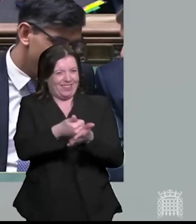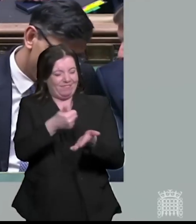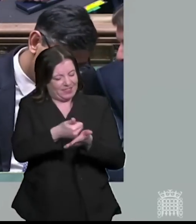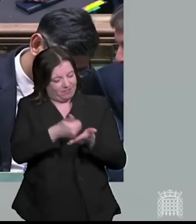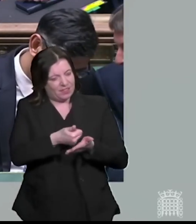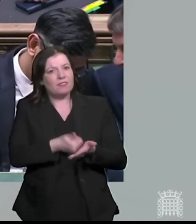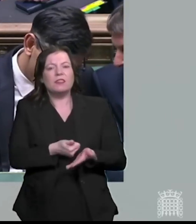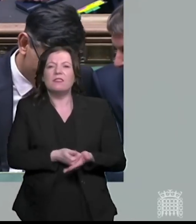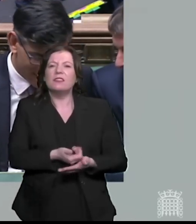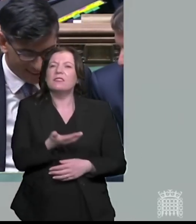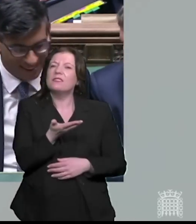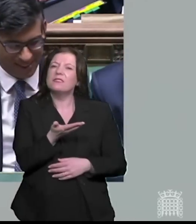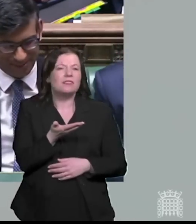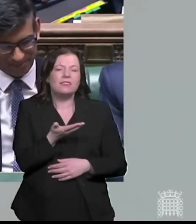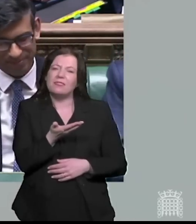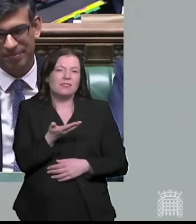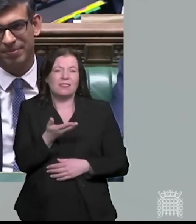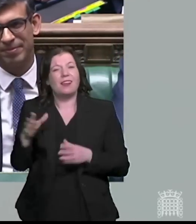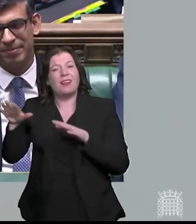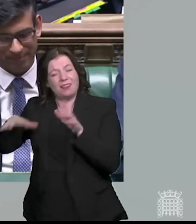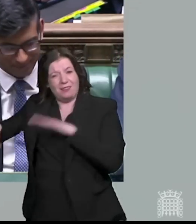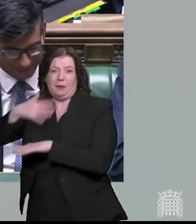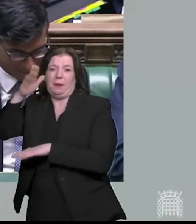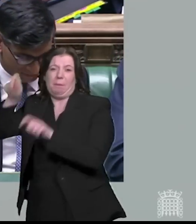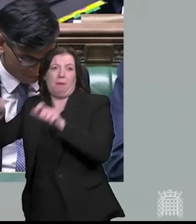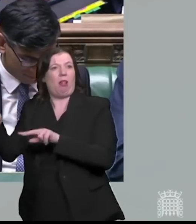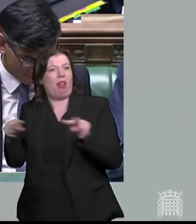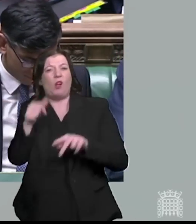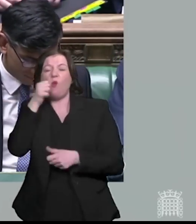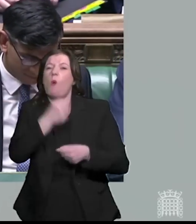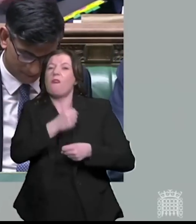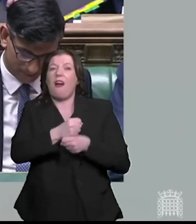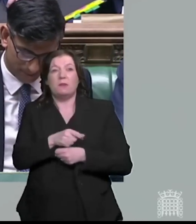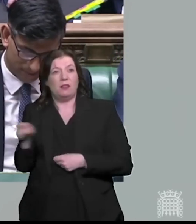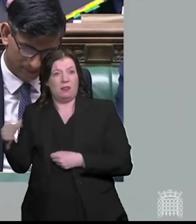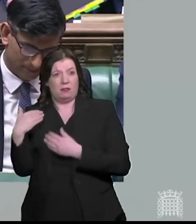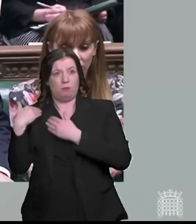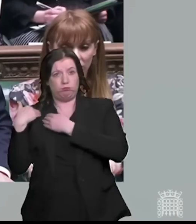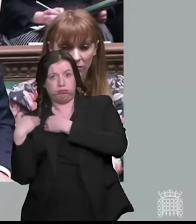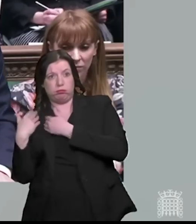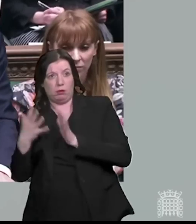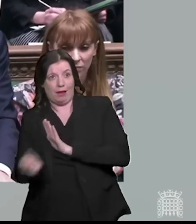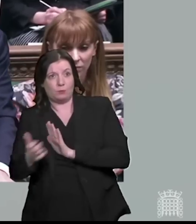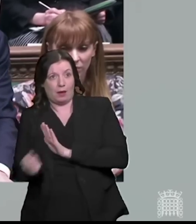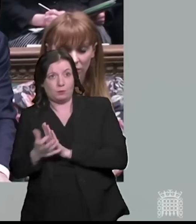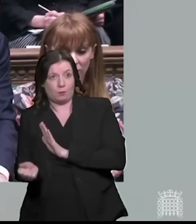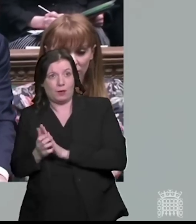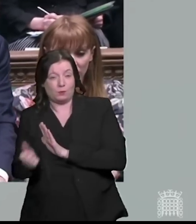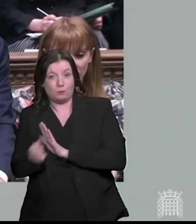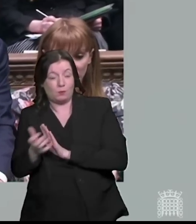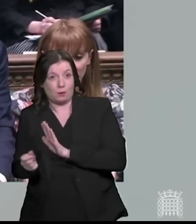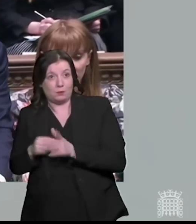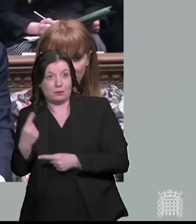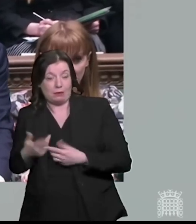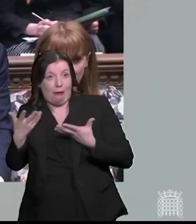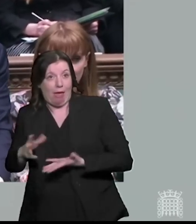a tax cut. British people can see through that. They see their tax burden at its highest level for 70